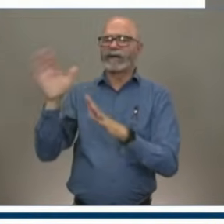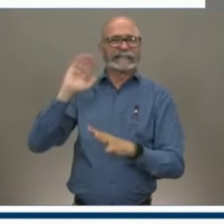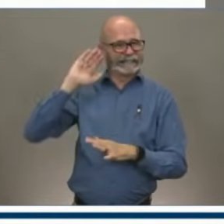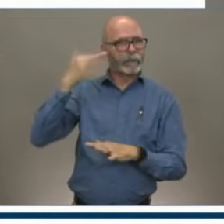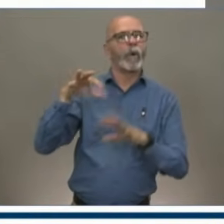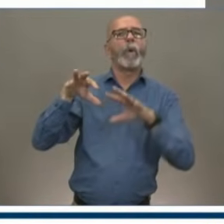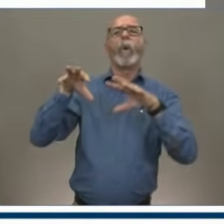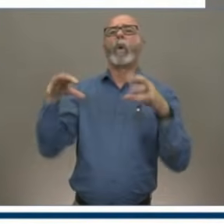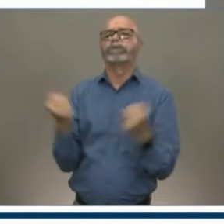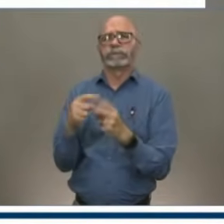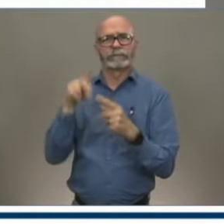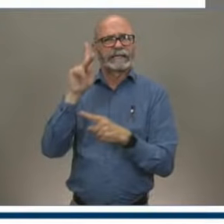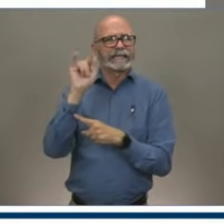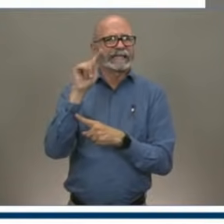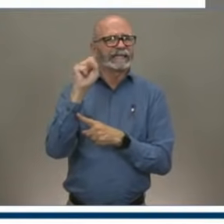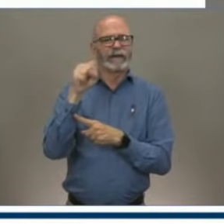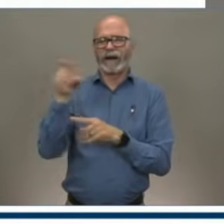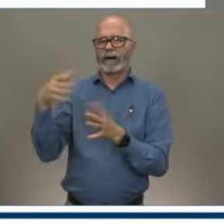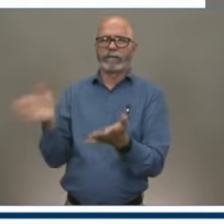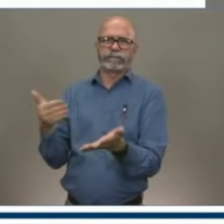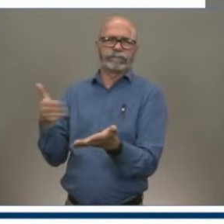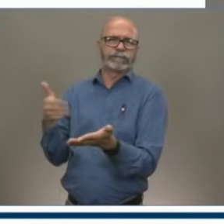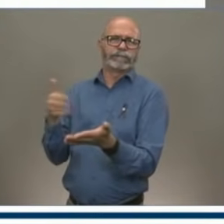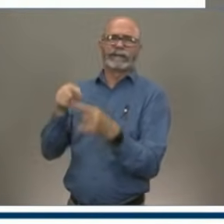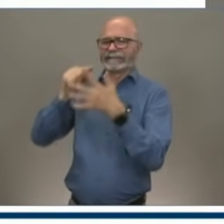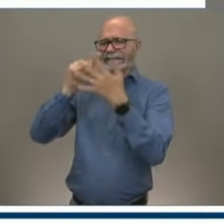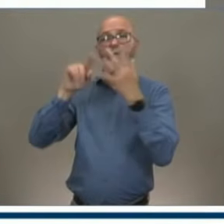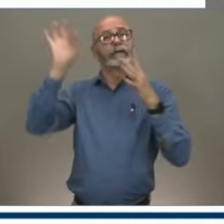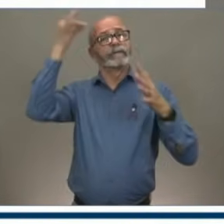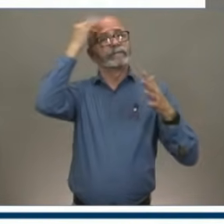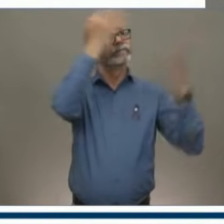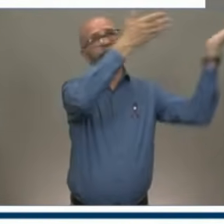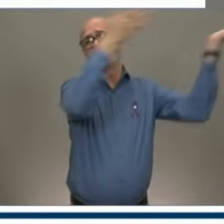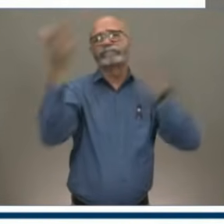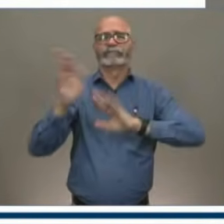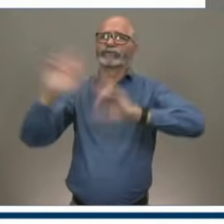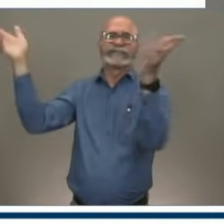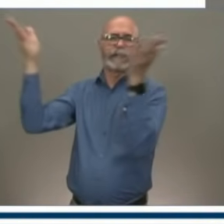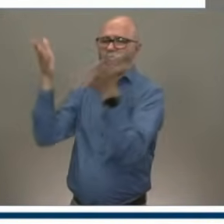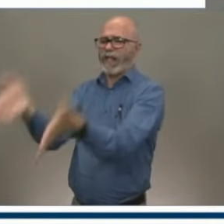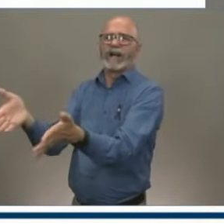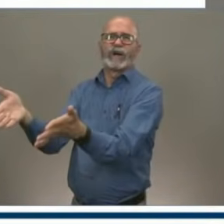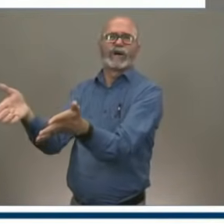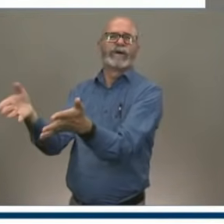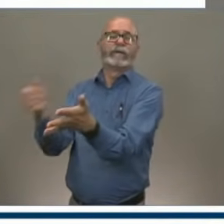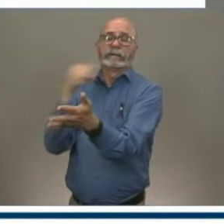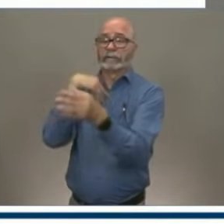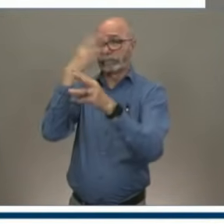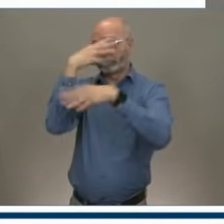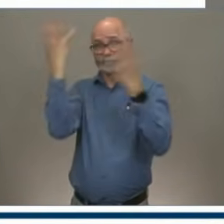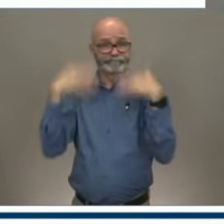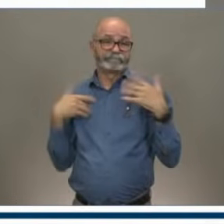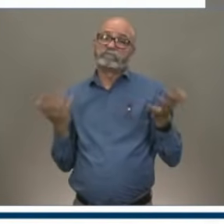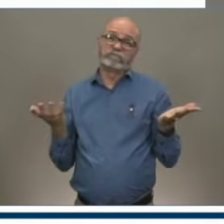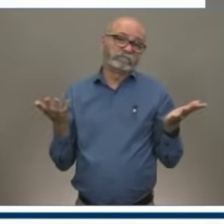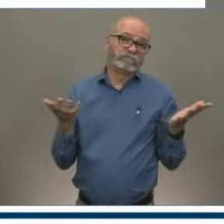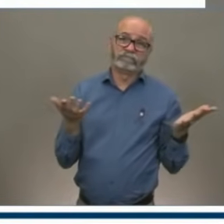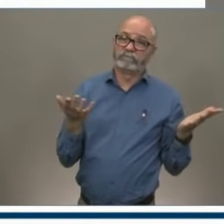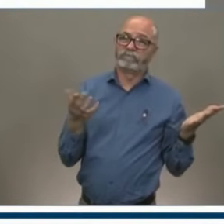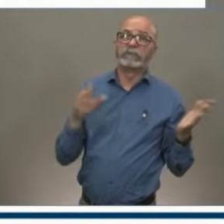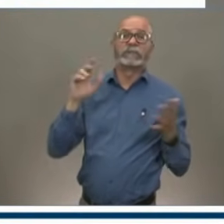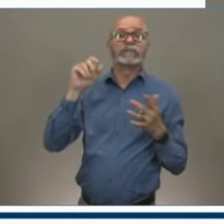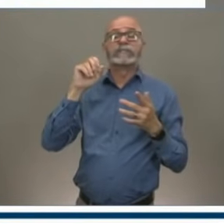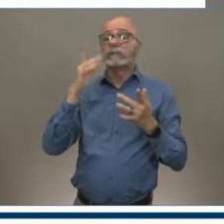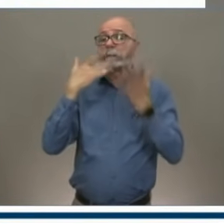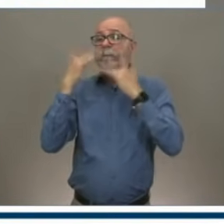that continues to come through the federal government. So I'm not concerned at all about our supplies. For the short period of time we're